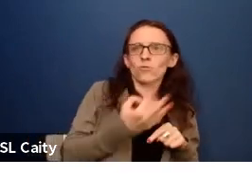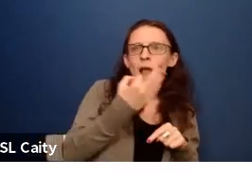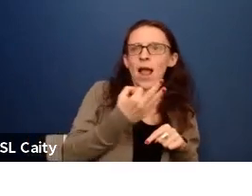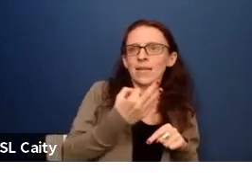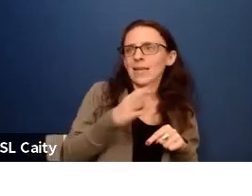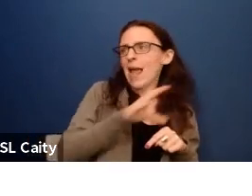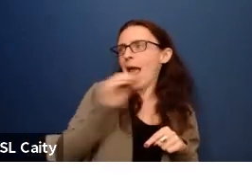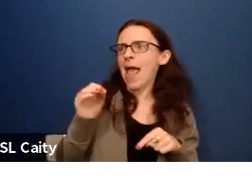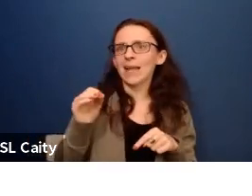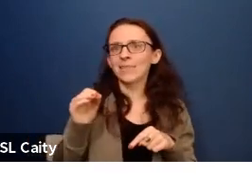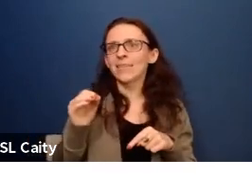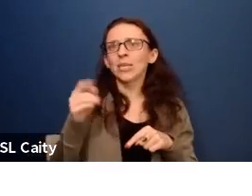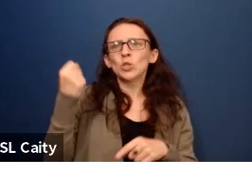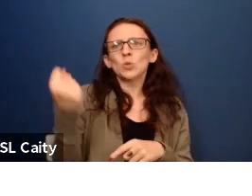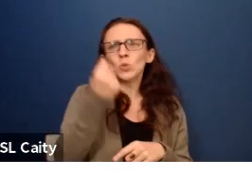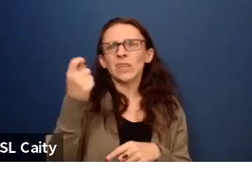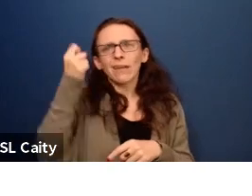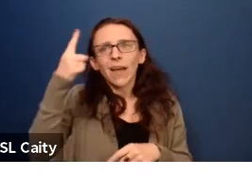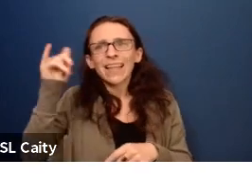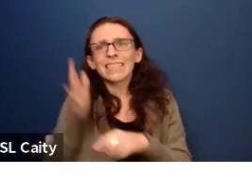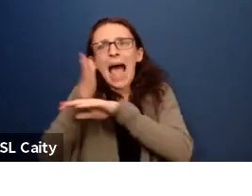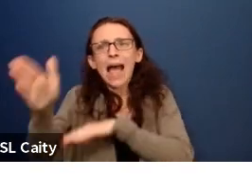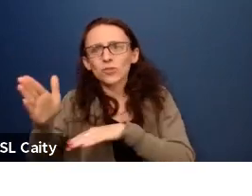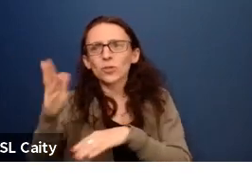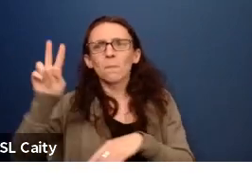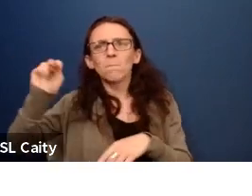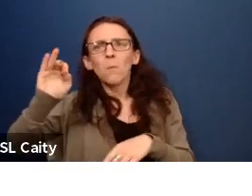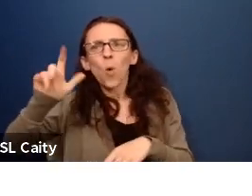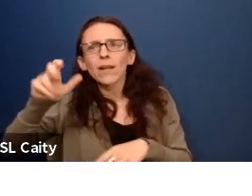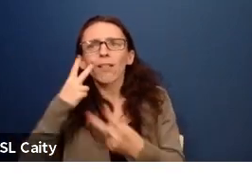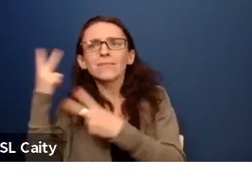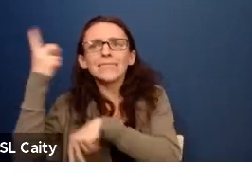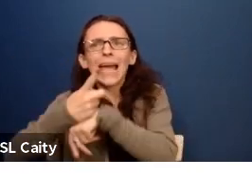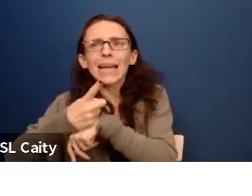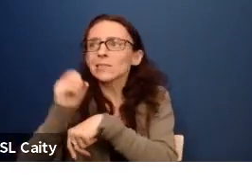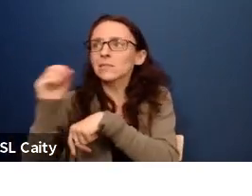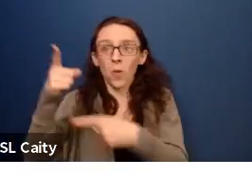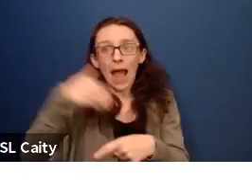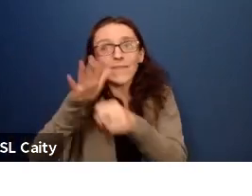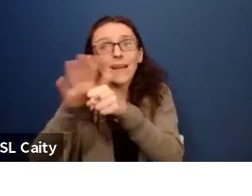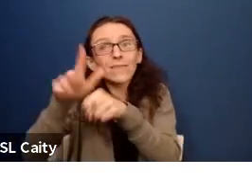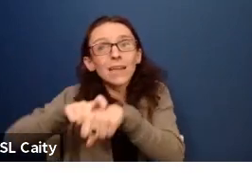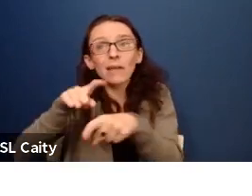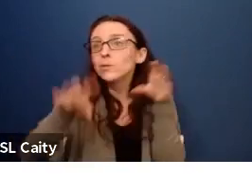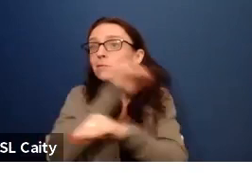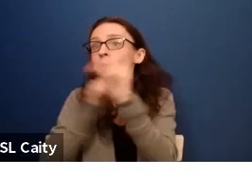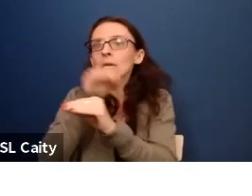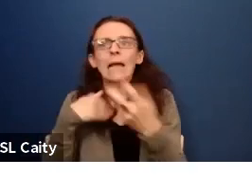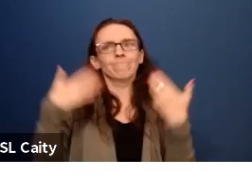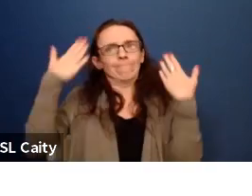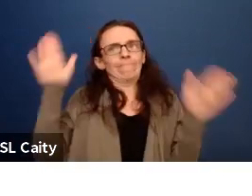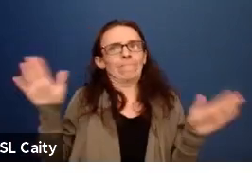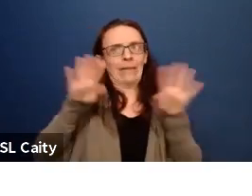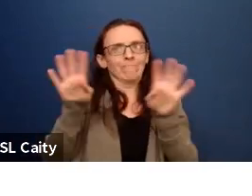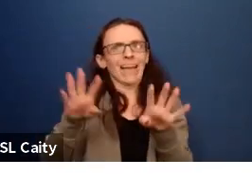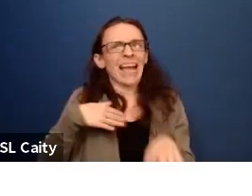after Memorial Day to do any of this, Monica. But just drawing from the data that's in front of us, right? I'm